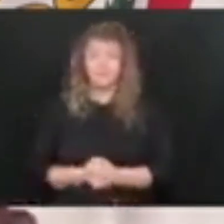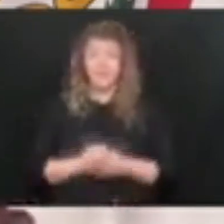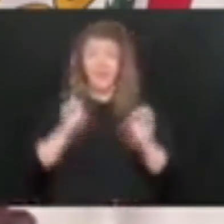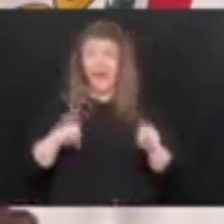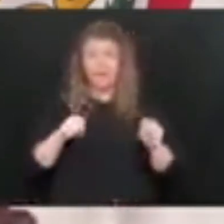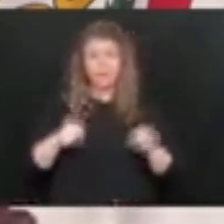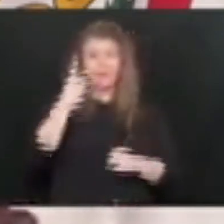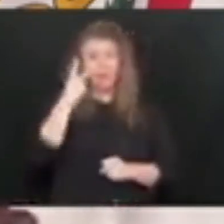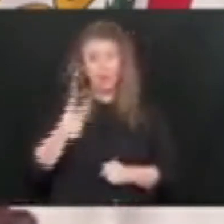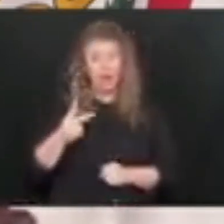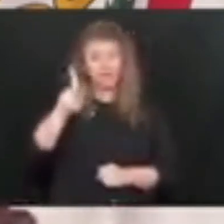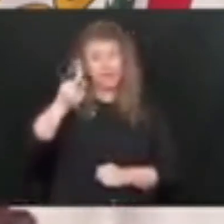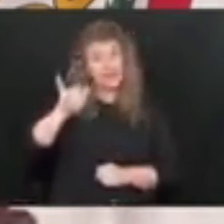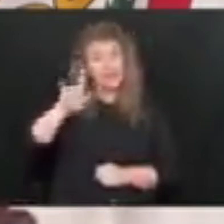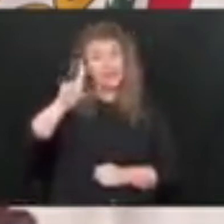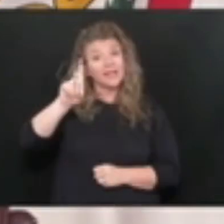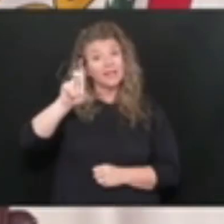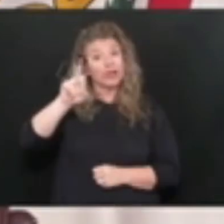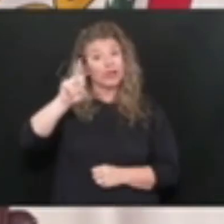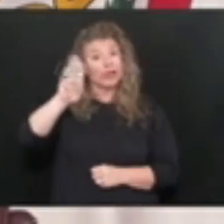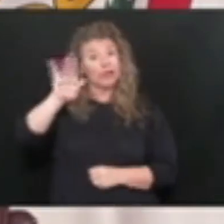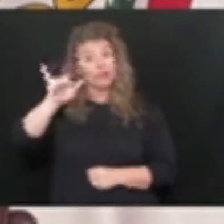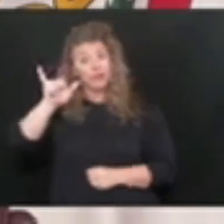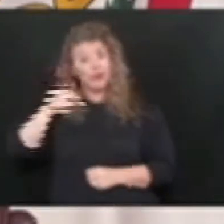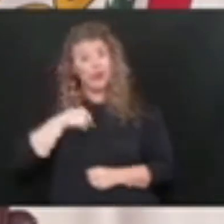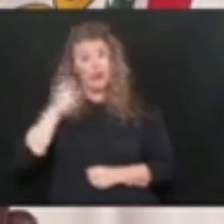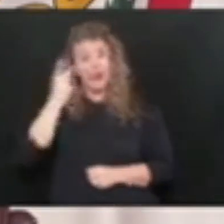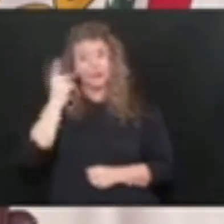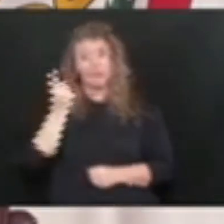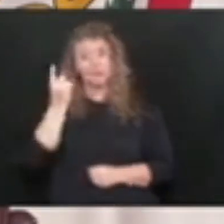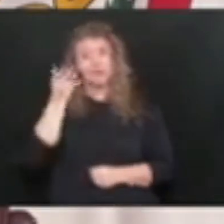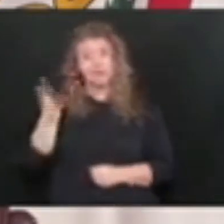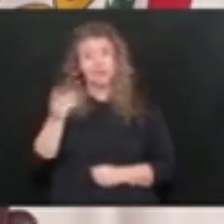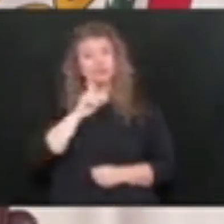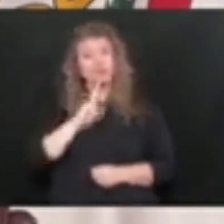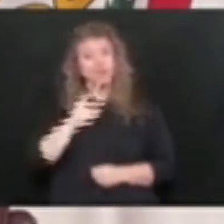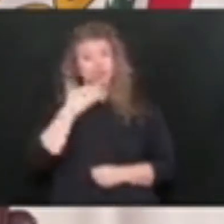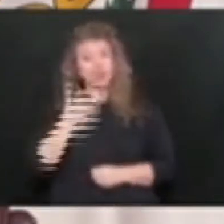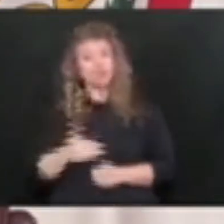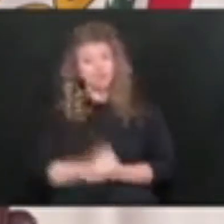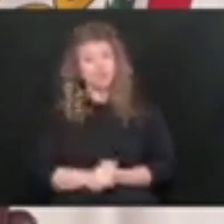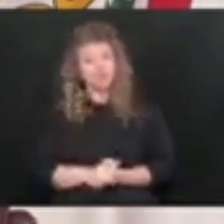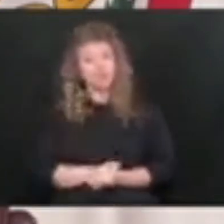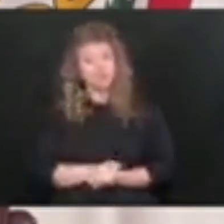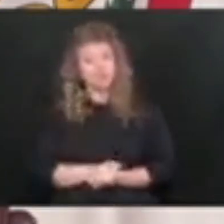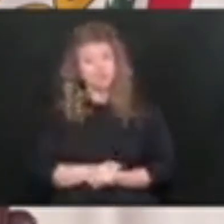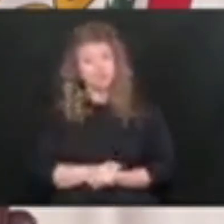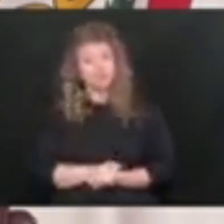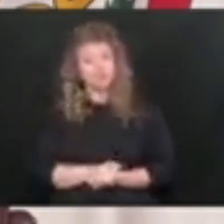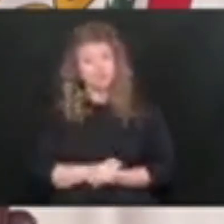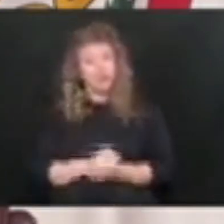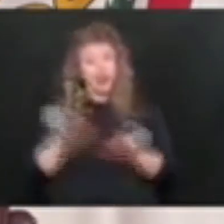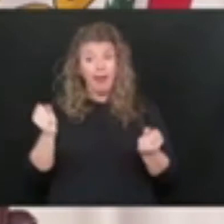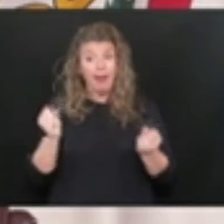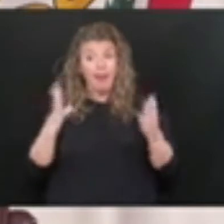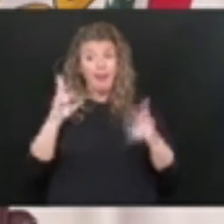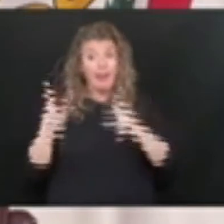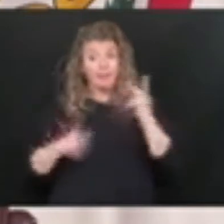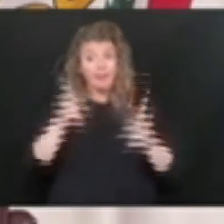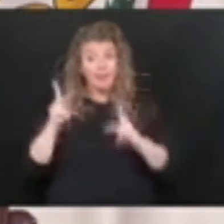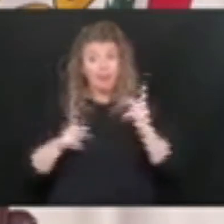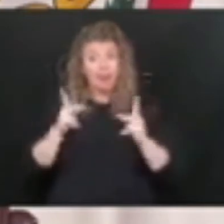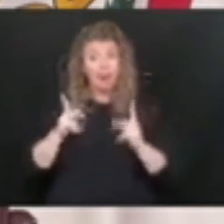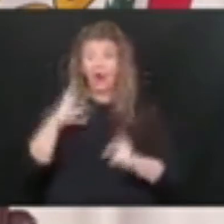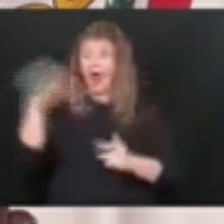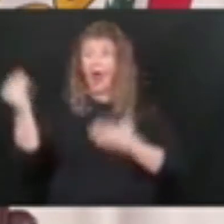watch the Kentucky Derby and saw something there that was really good. A lot of people back out